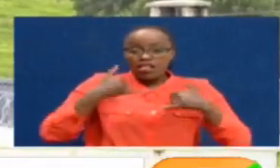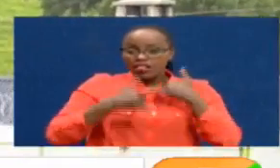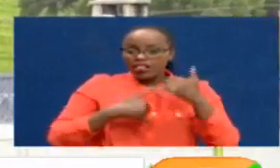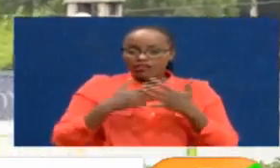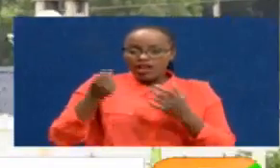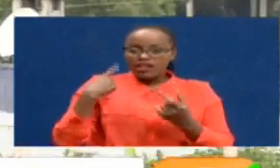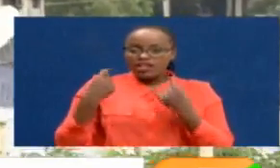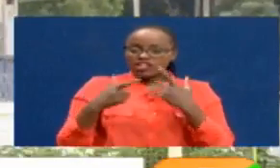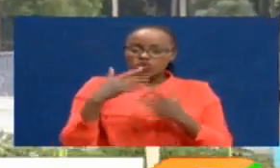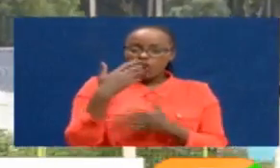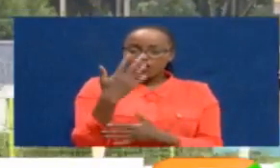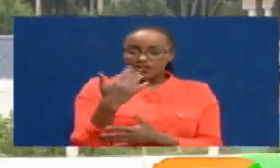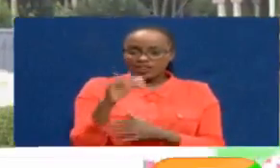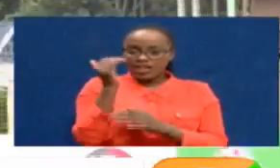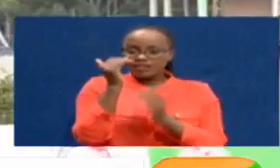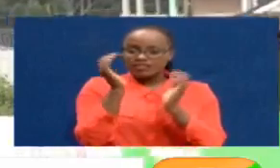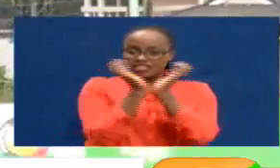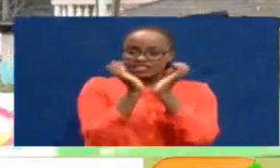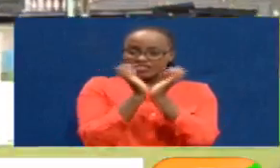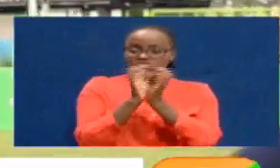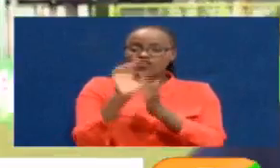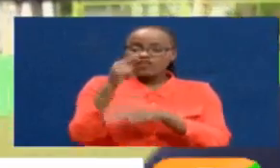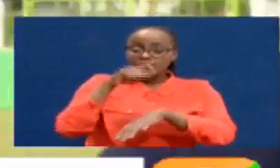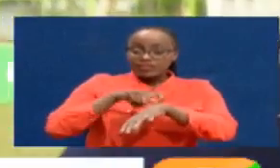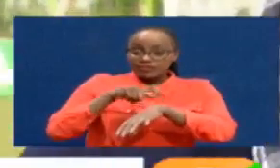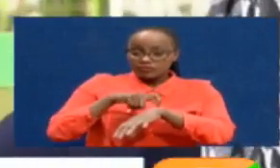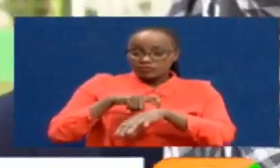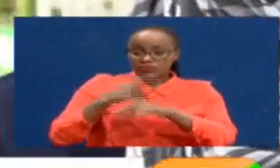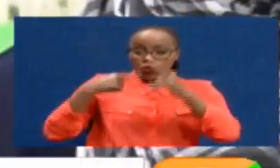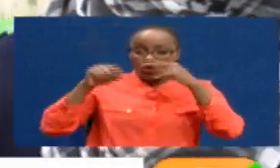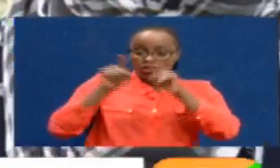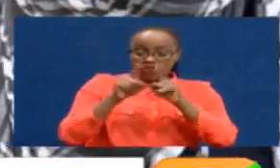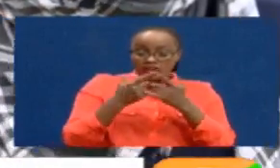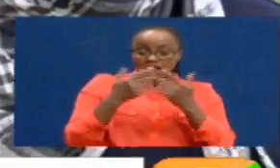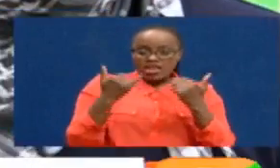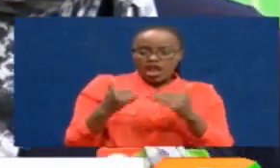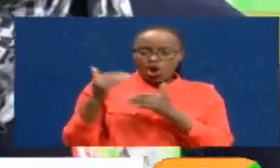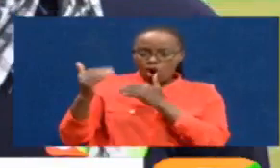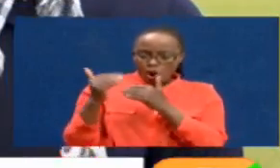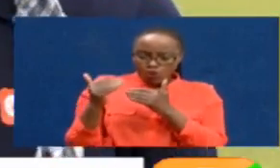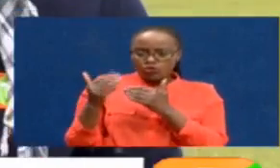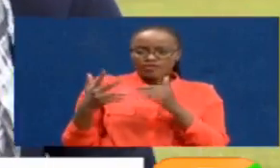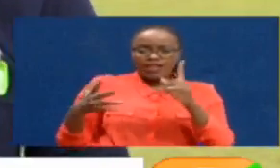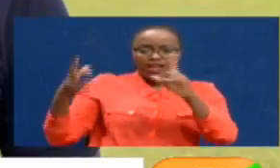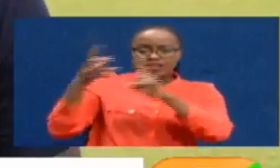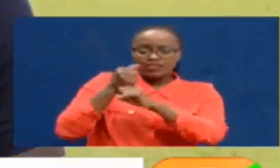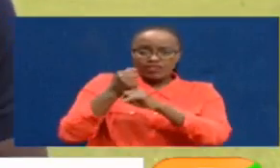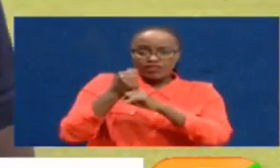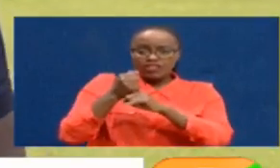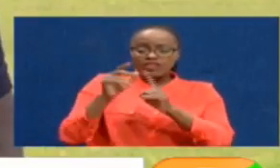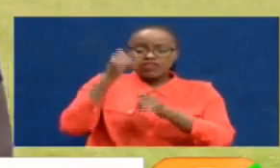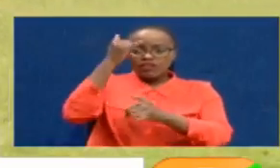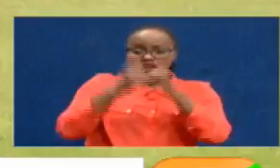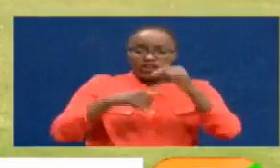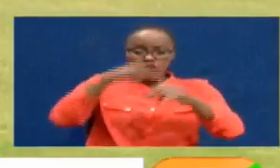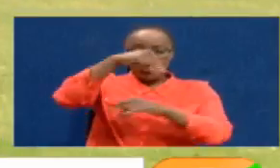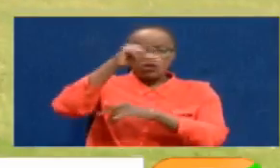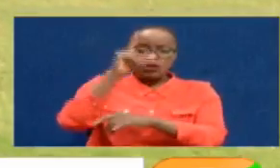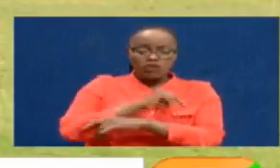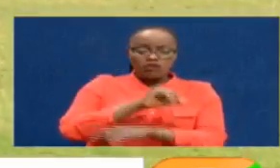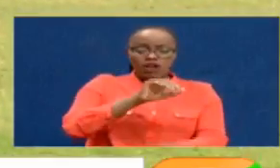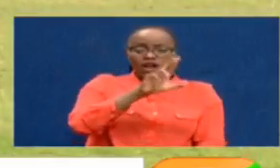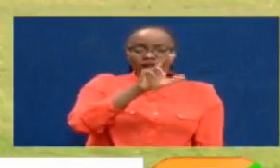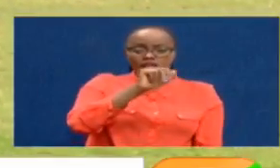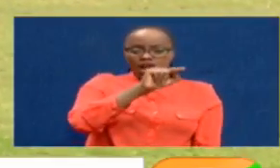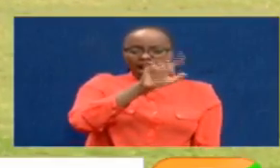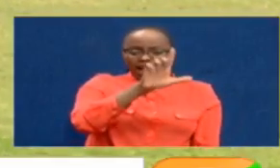at the Kericho Green Stadium, the dreams of season 1 winners Kapenguria Heroes is almost becoming a reality. They have made it into the finals to face Laser